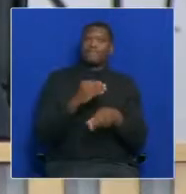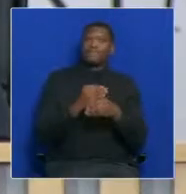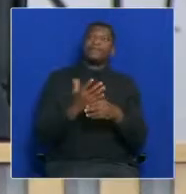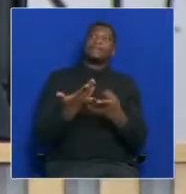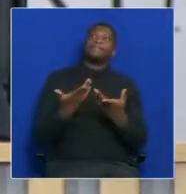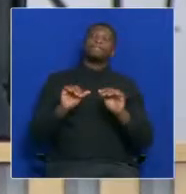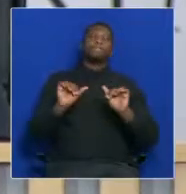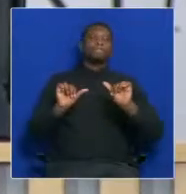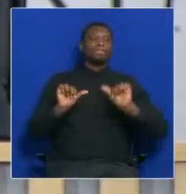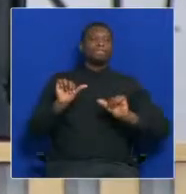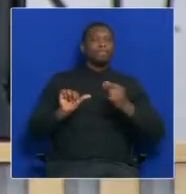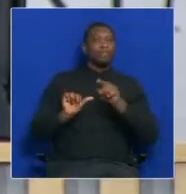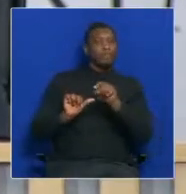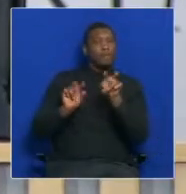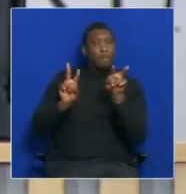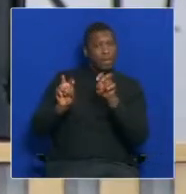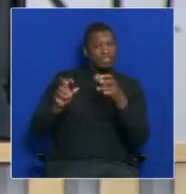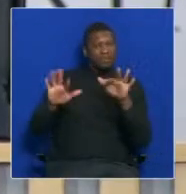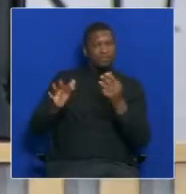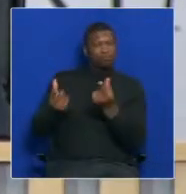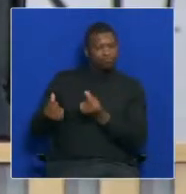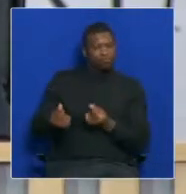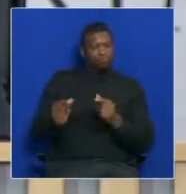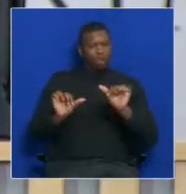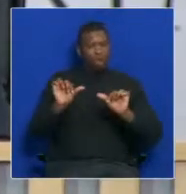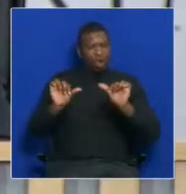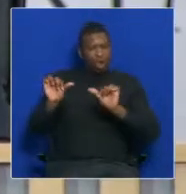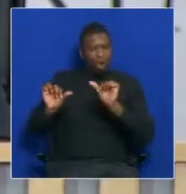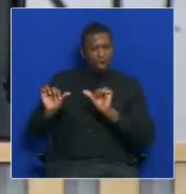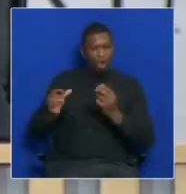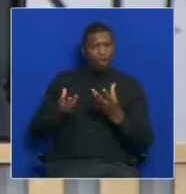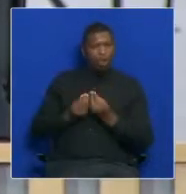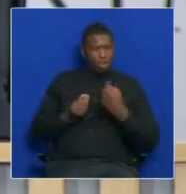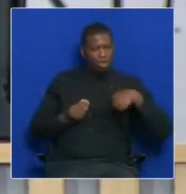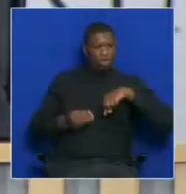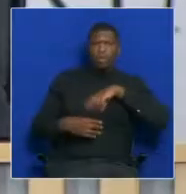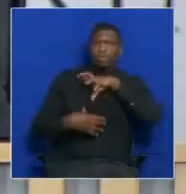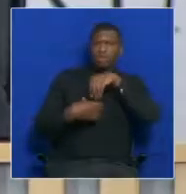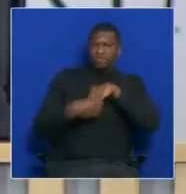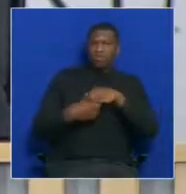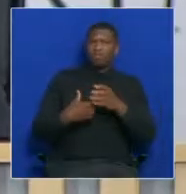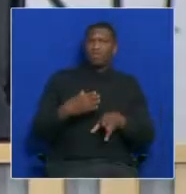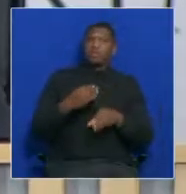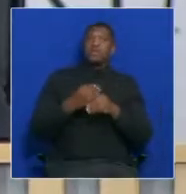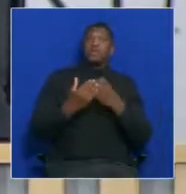was done with us and the prosecutors.